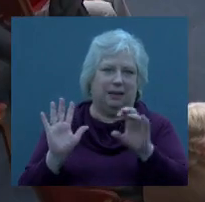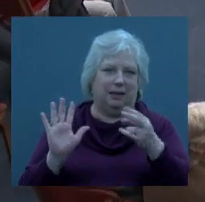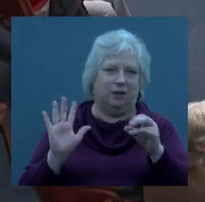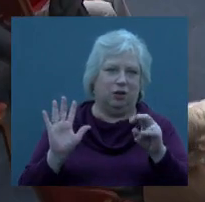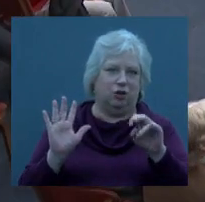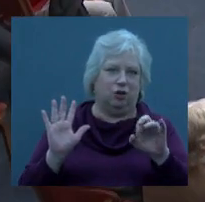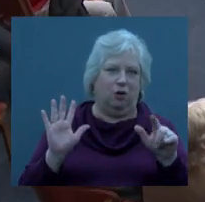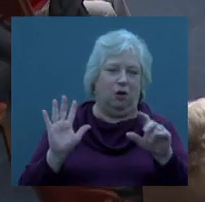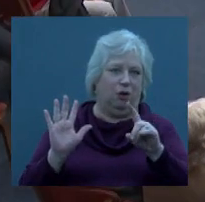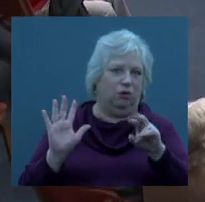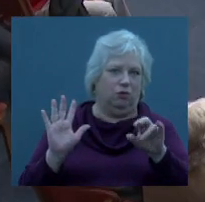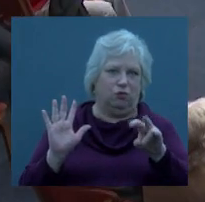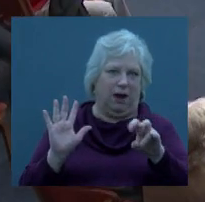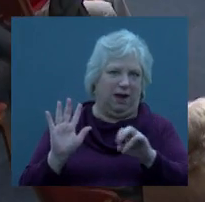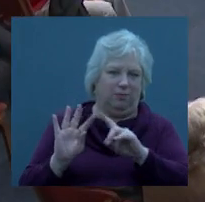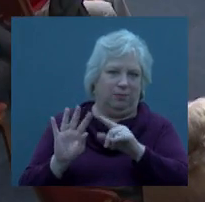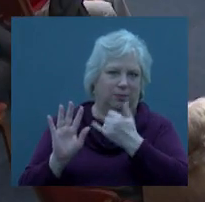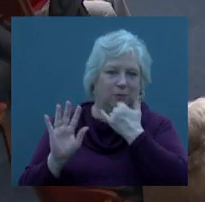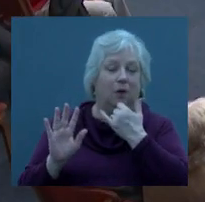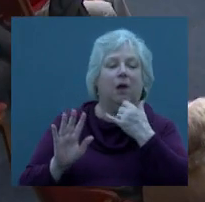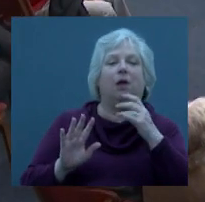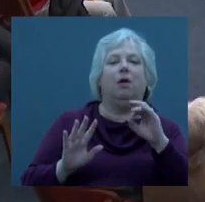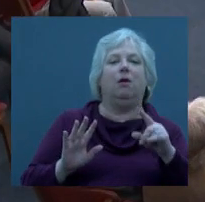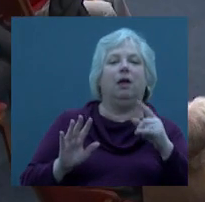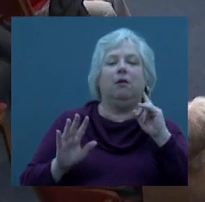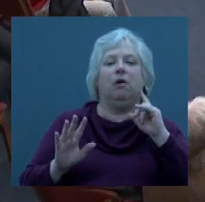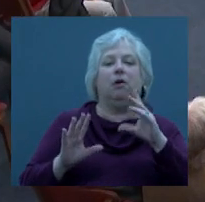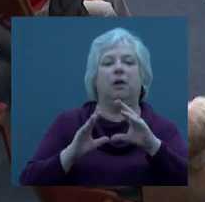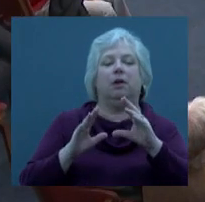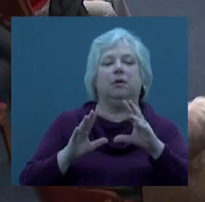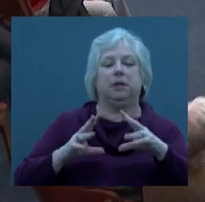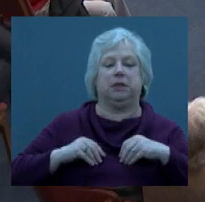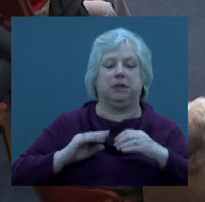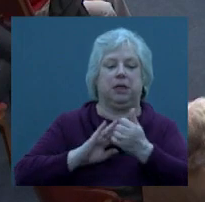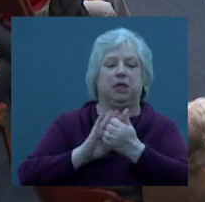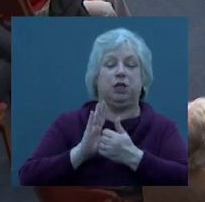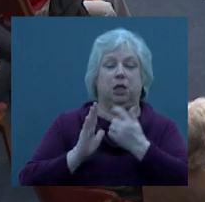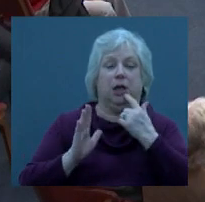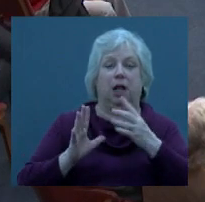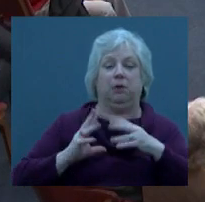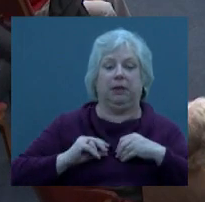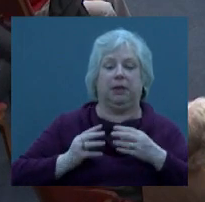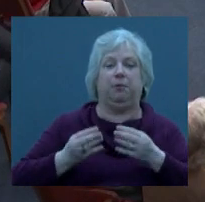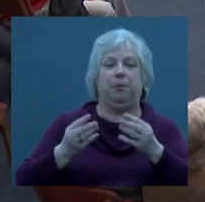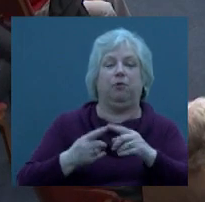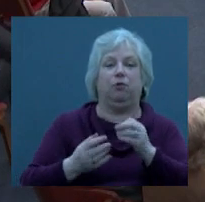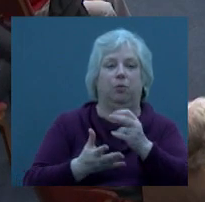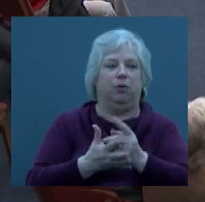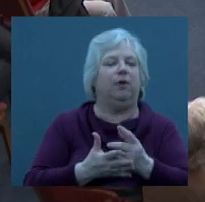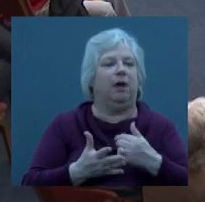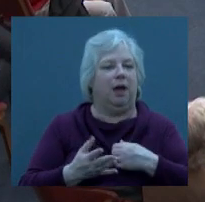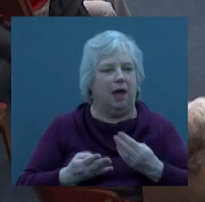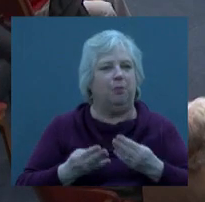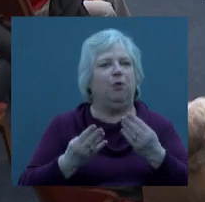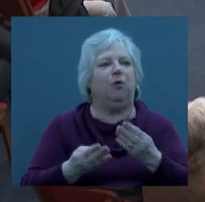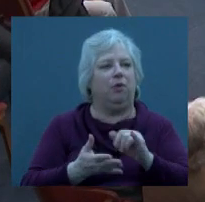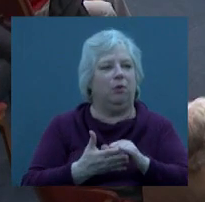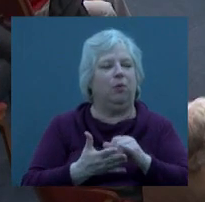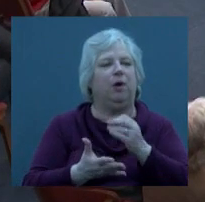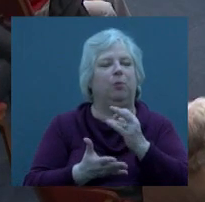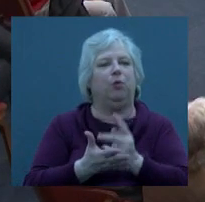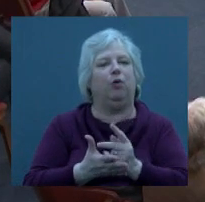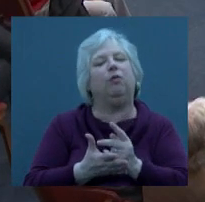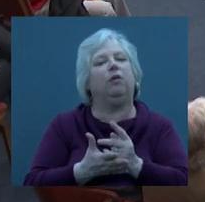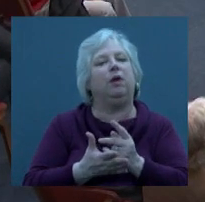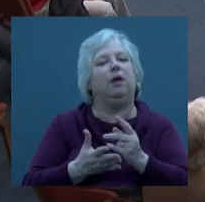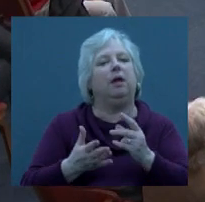And with that correction, you've heard the consent agenda. Is there a motion to approve it? Yes, Chairman Latour, I move that we approve the consent agenda, including all